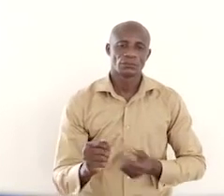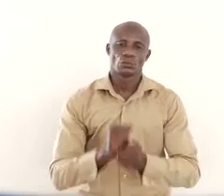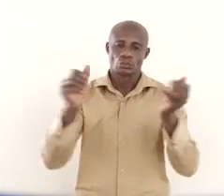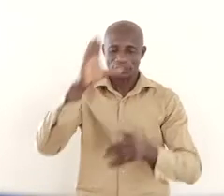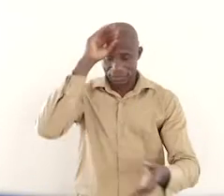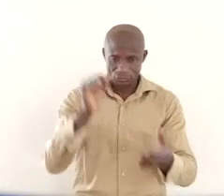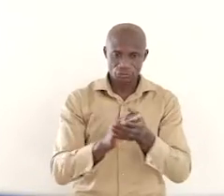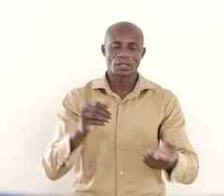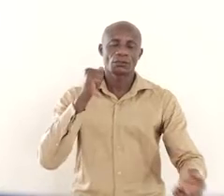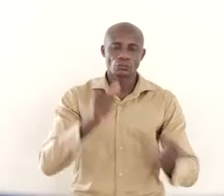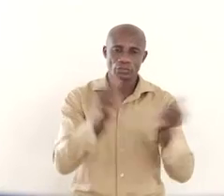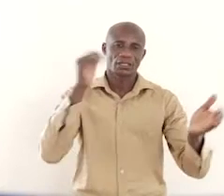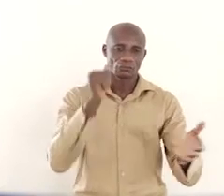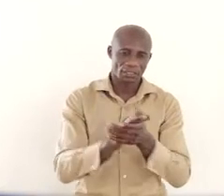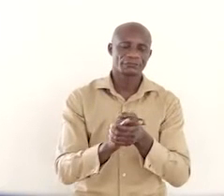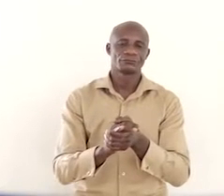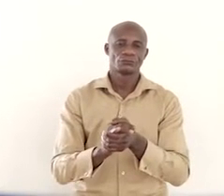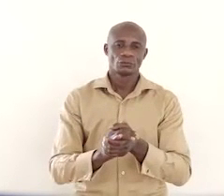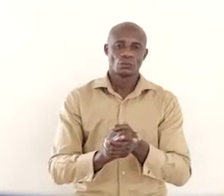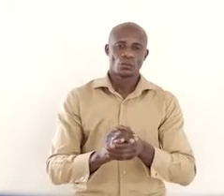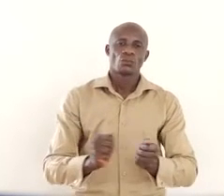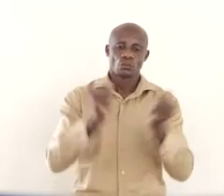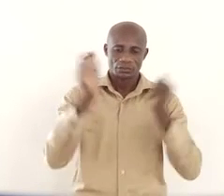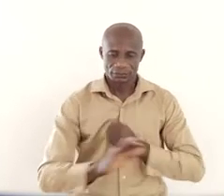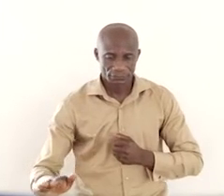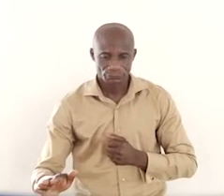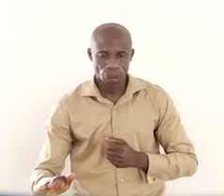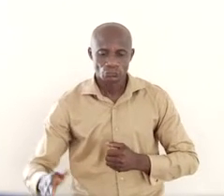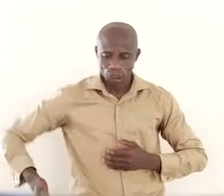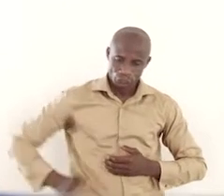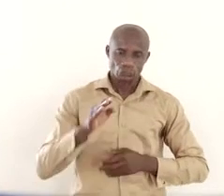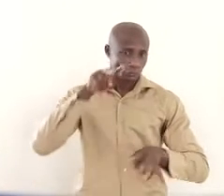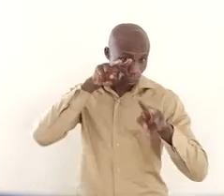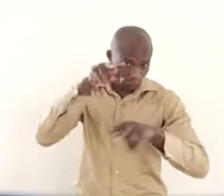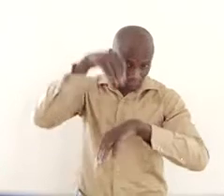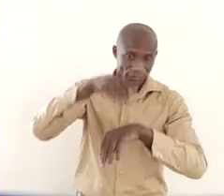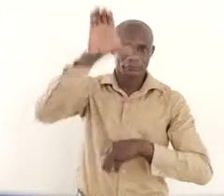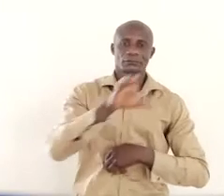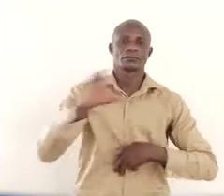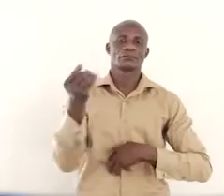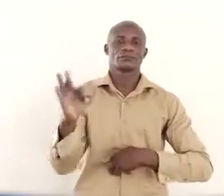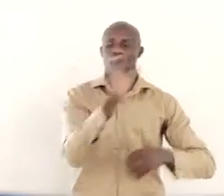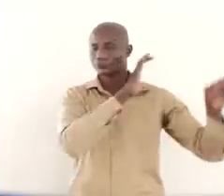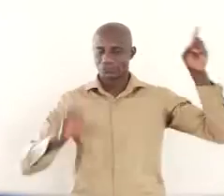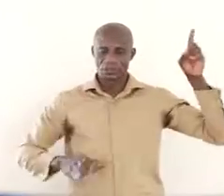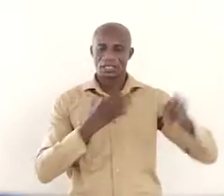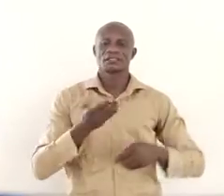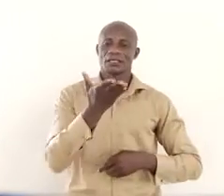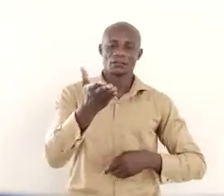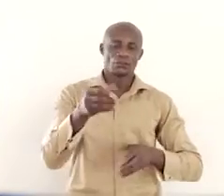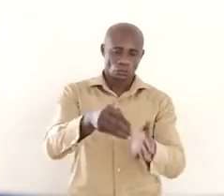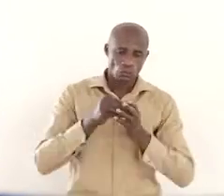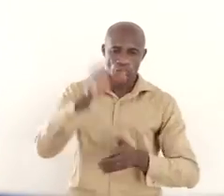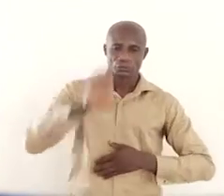or husbandlessness or wifelessness or childlessness and so on should look at the cross of Jesus and look at their